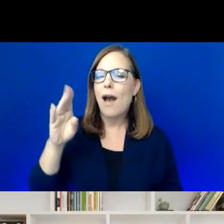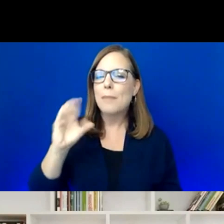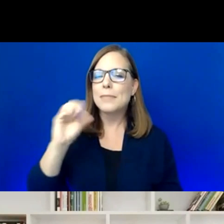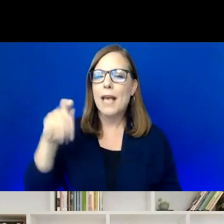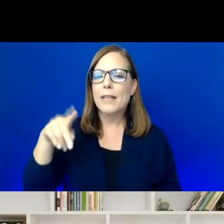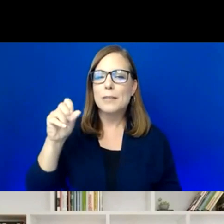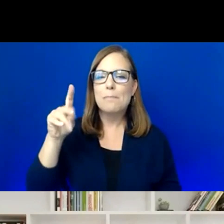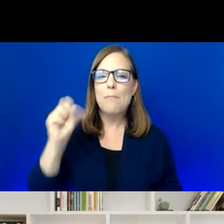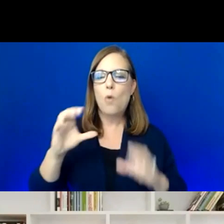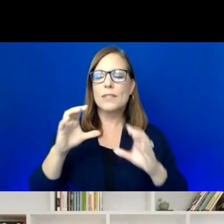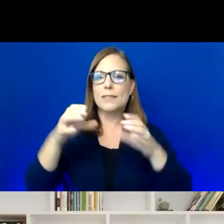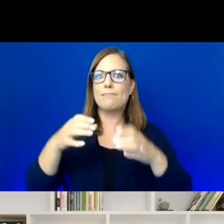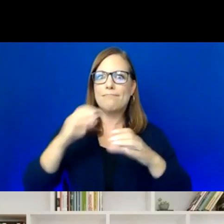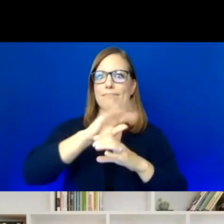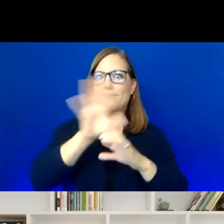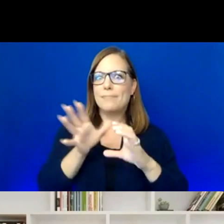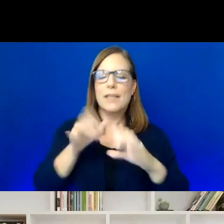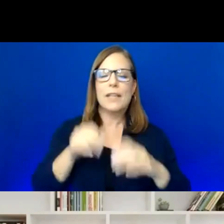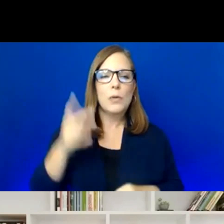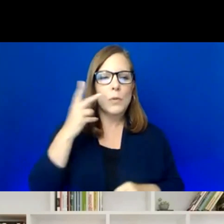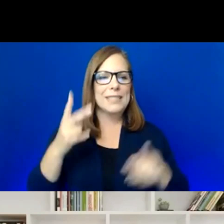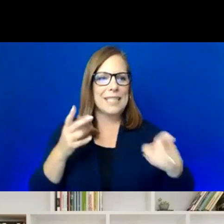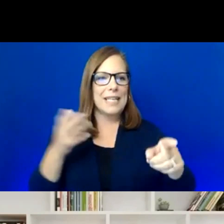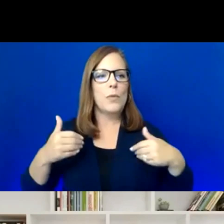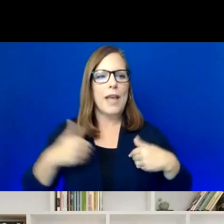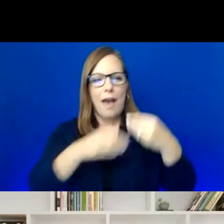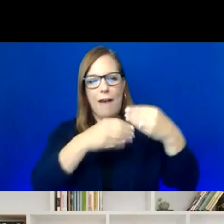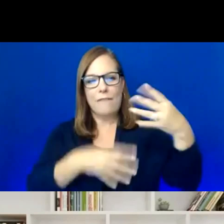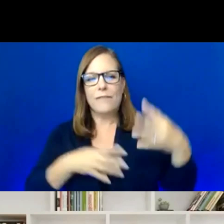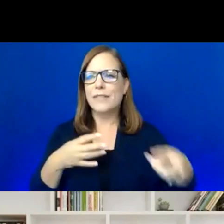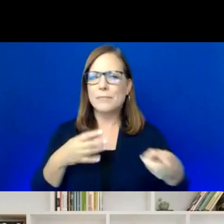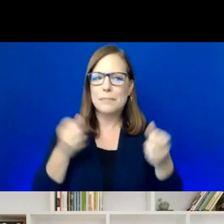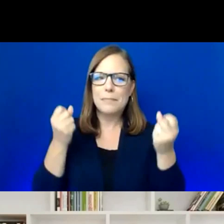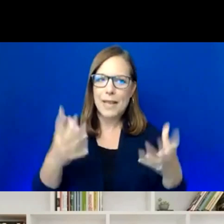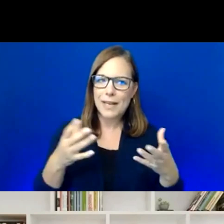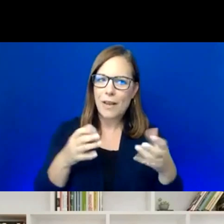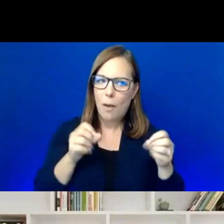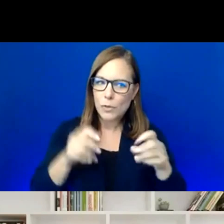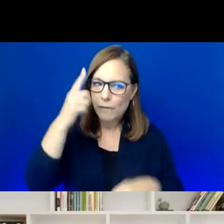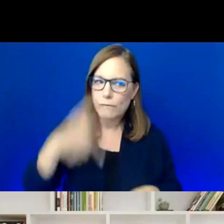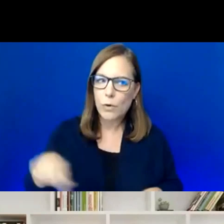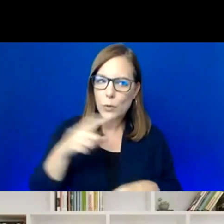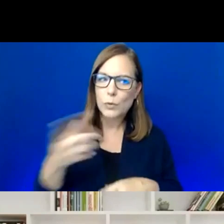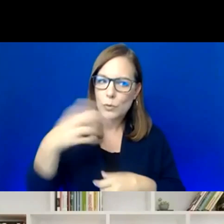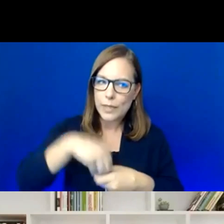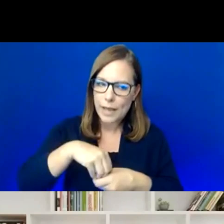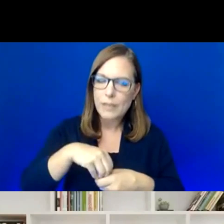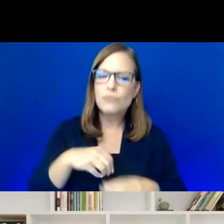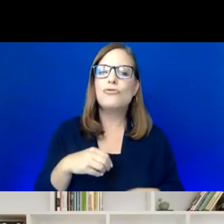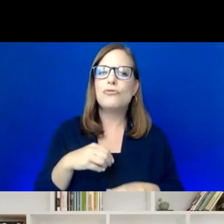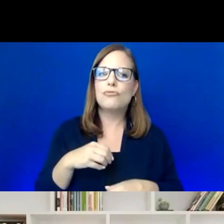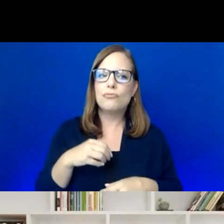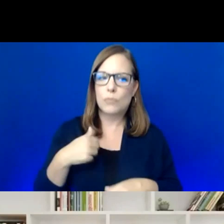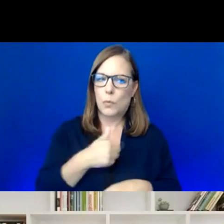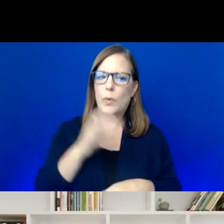on this slide, we've got several stakeholder engagement opportunities that we will be hosting